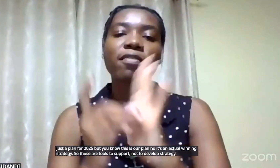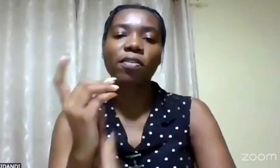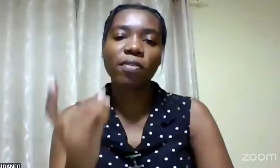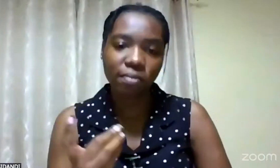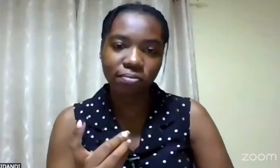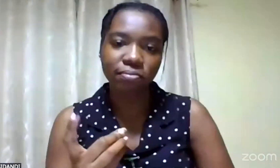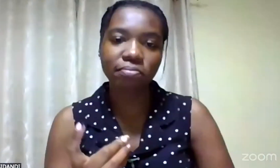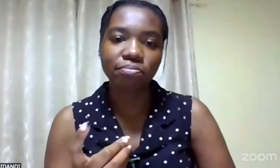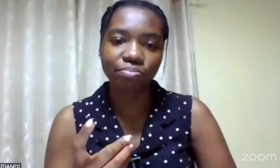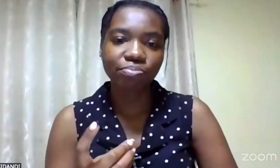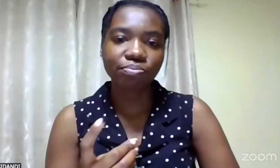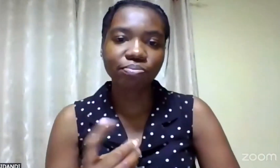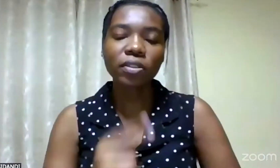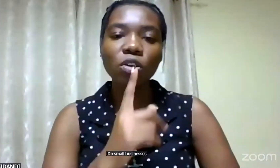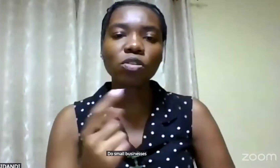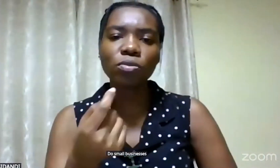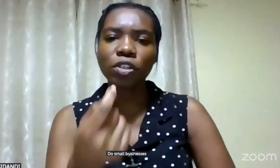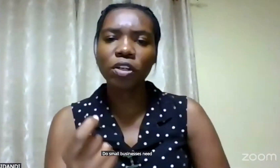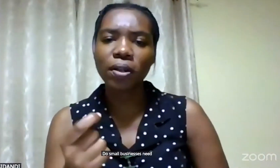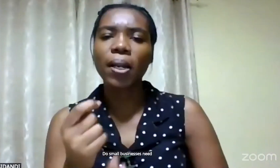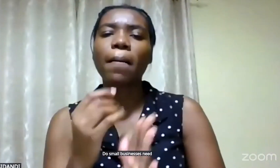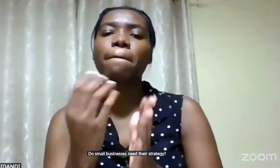Do small businesses need a strategy?